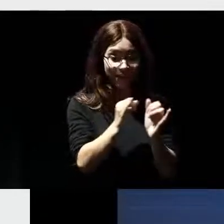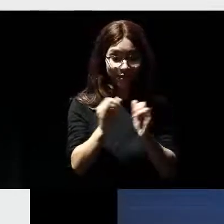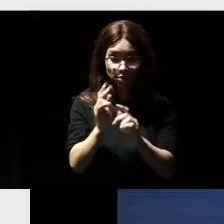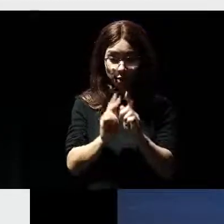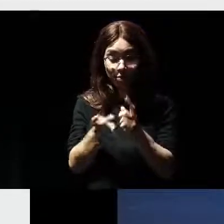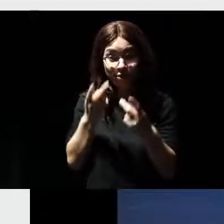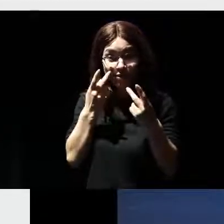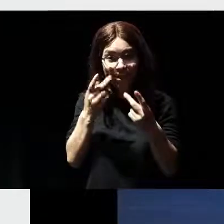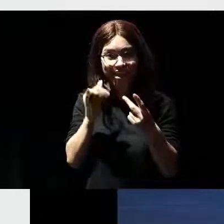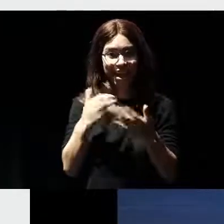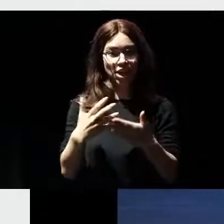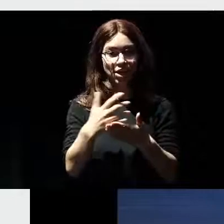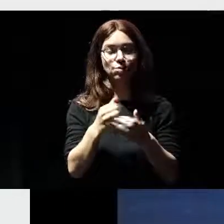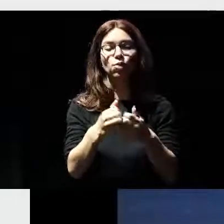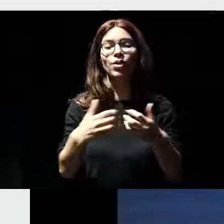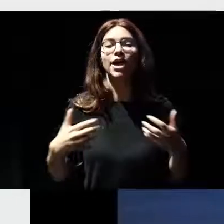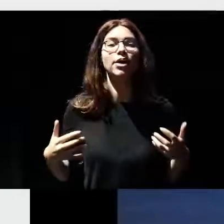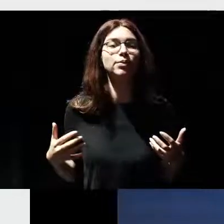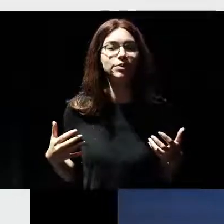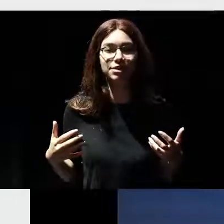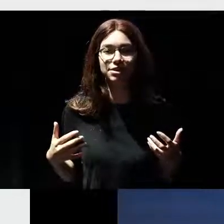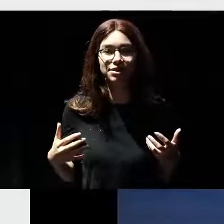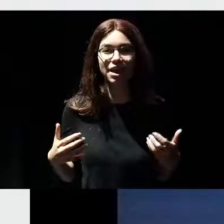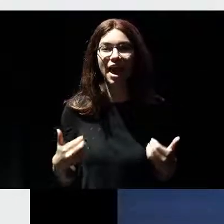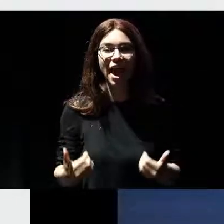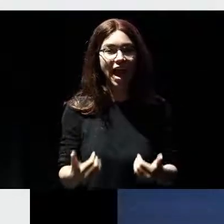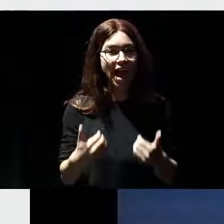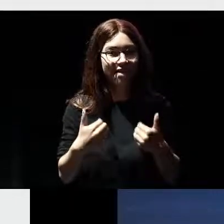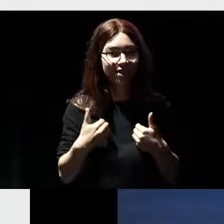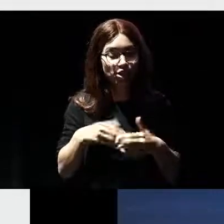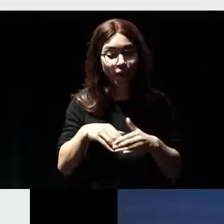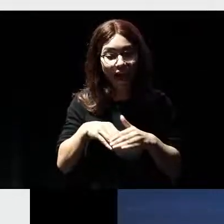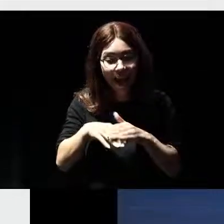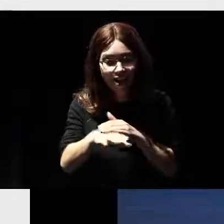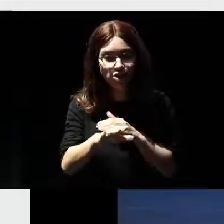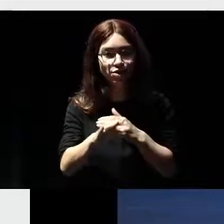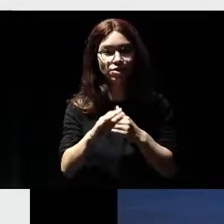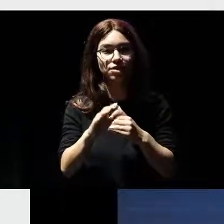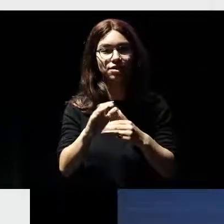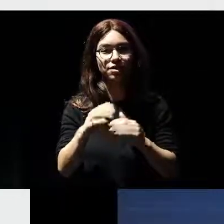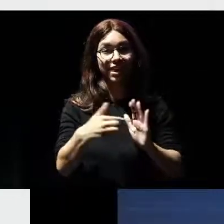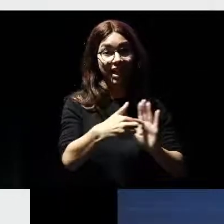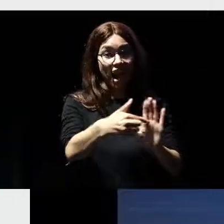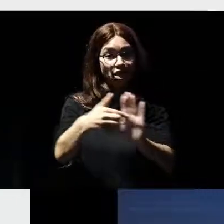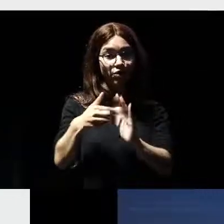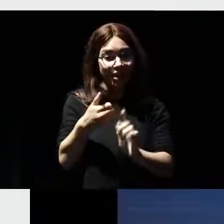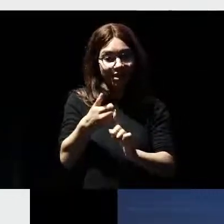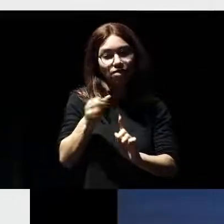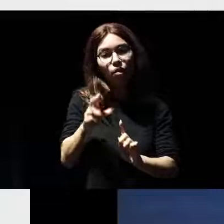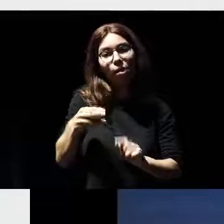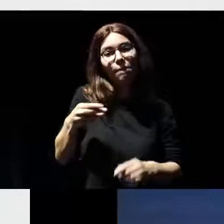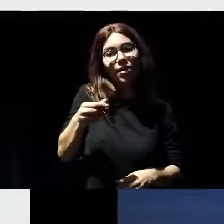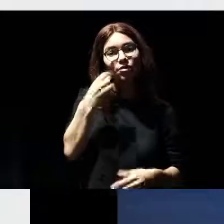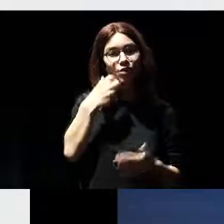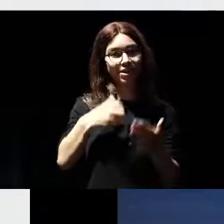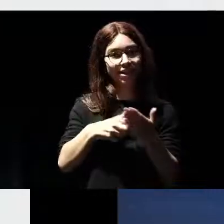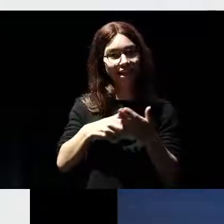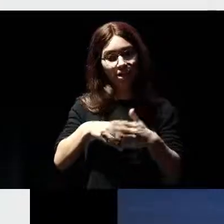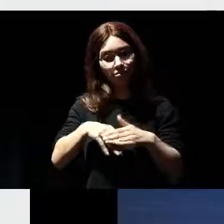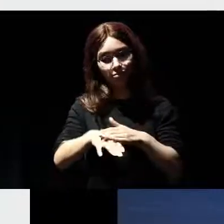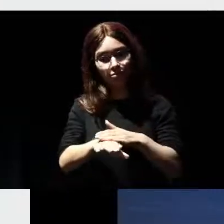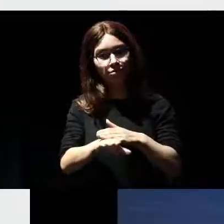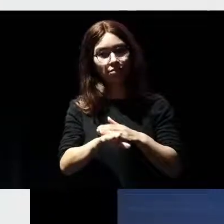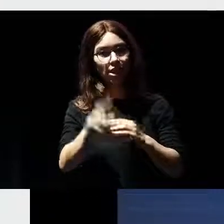that collection without necessarily having to even enter the galleries or to pay admissions to go in and see